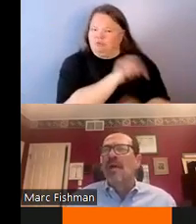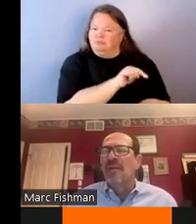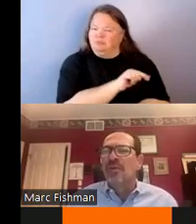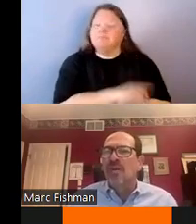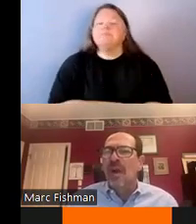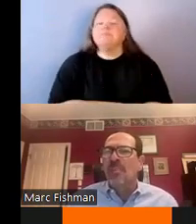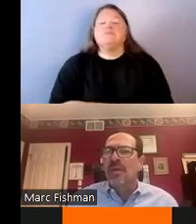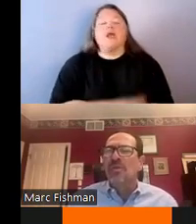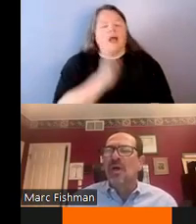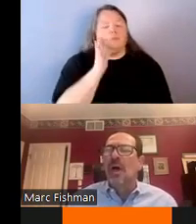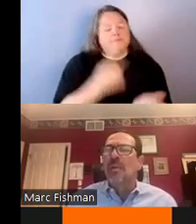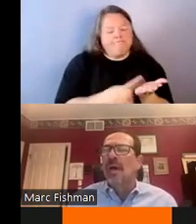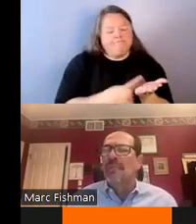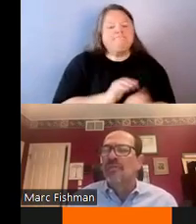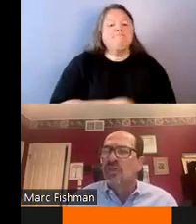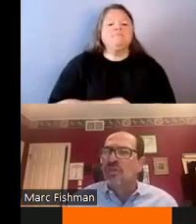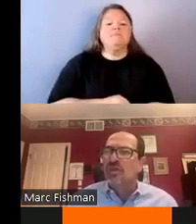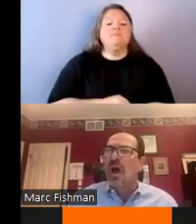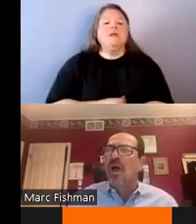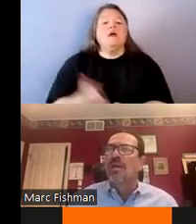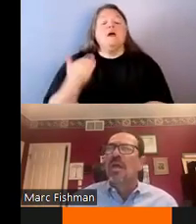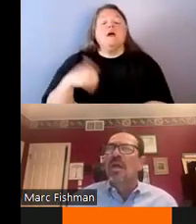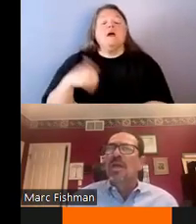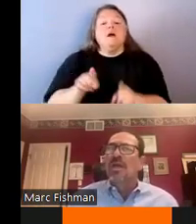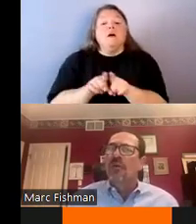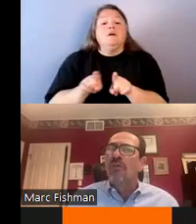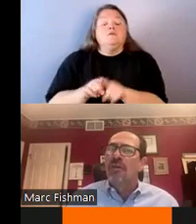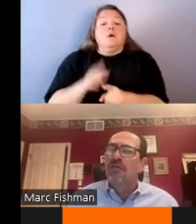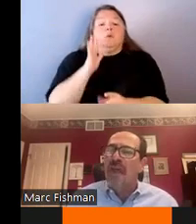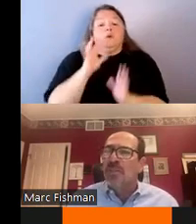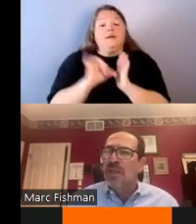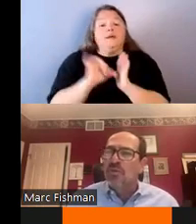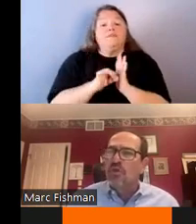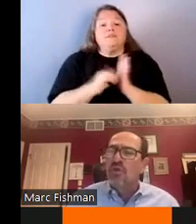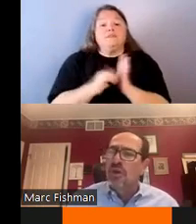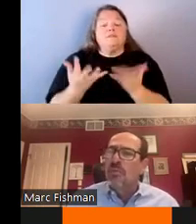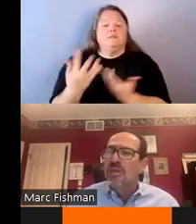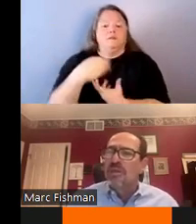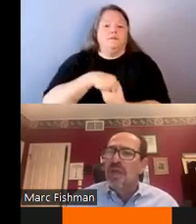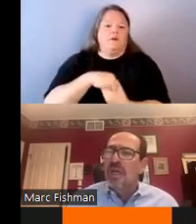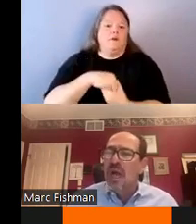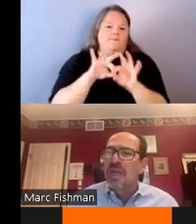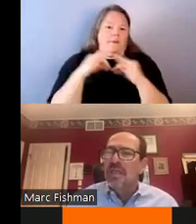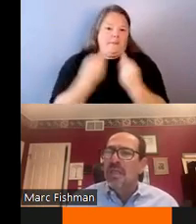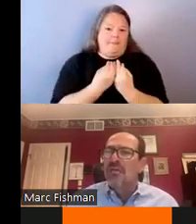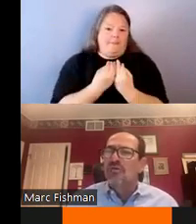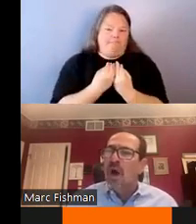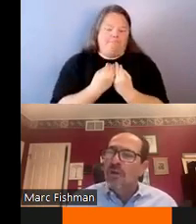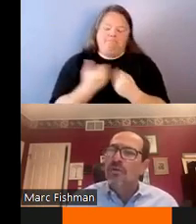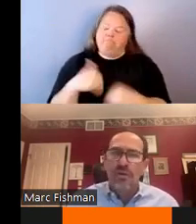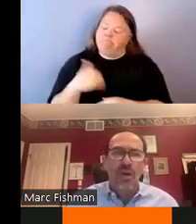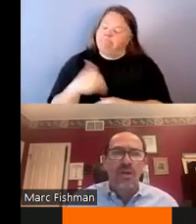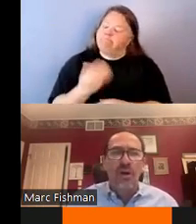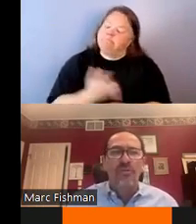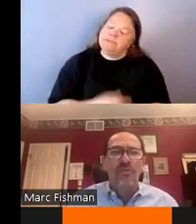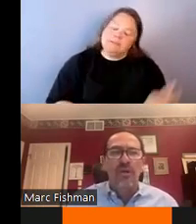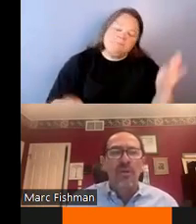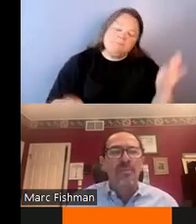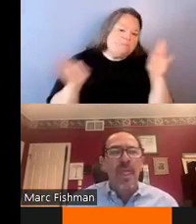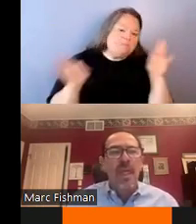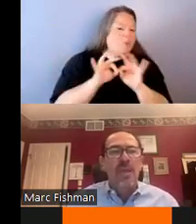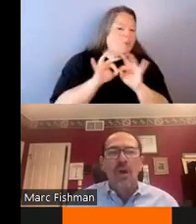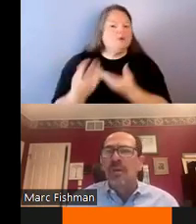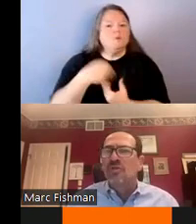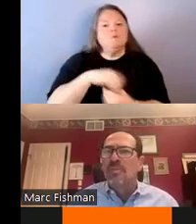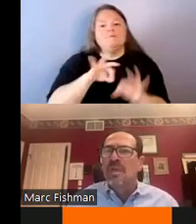one of my favorite topics, an emphasis on involving families, which you'll hear me say I think is underdone in our